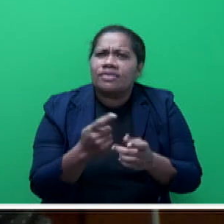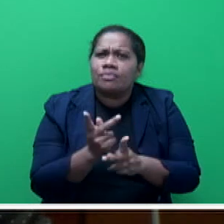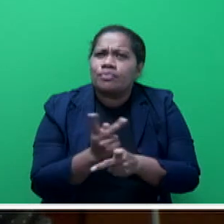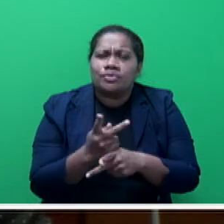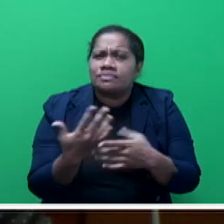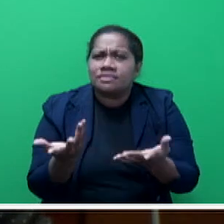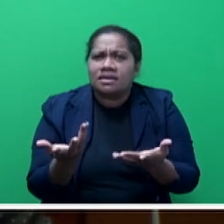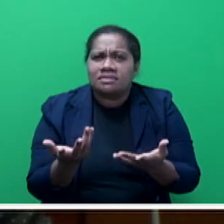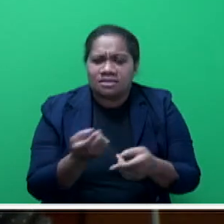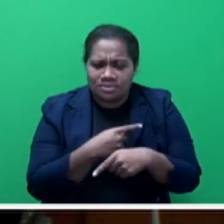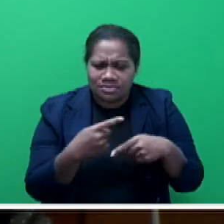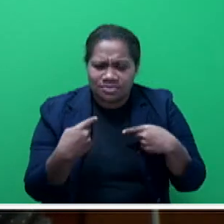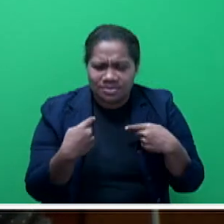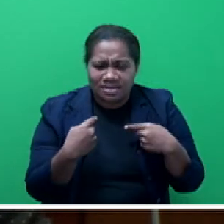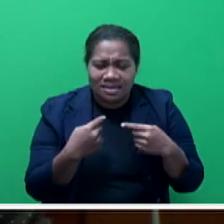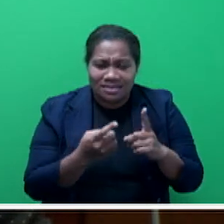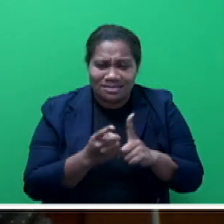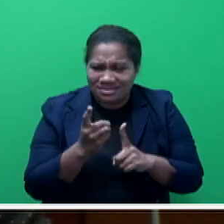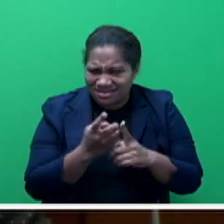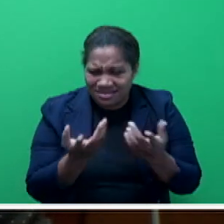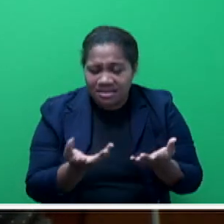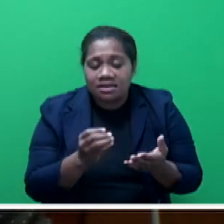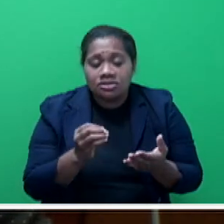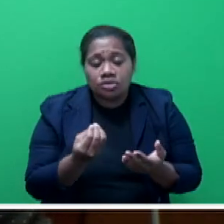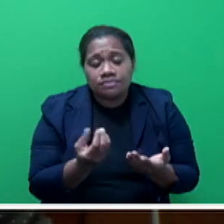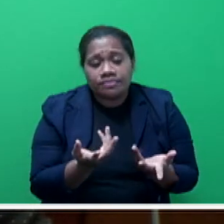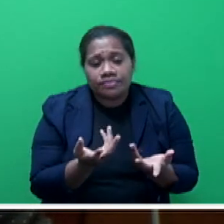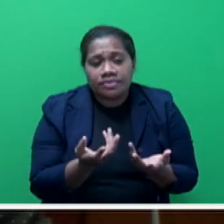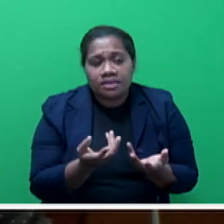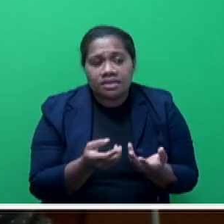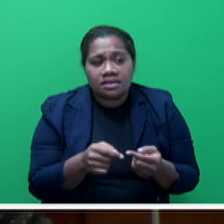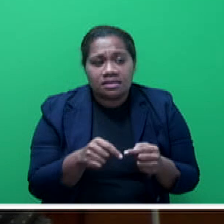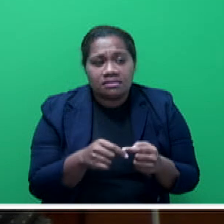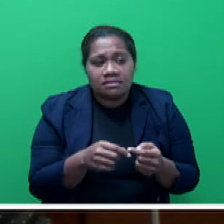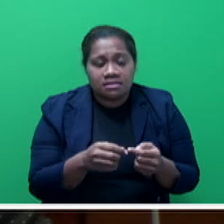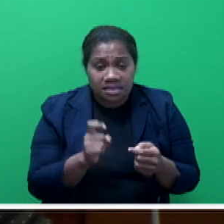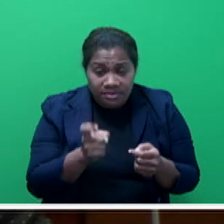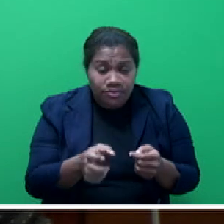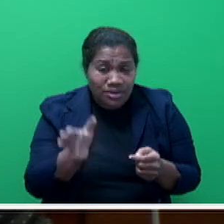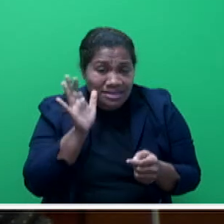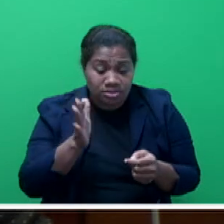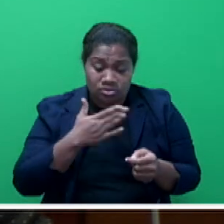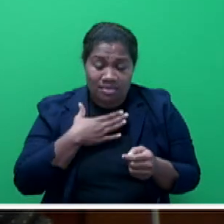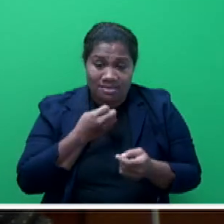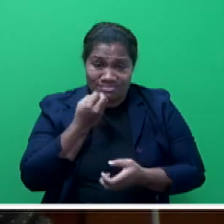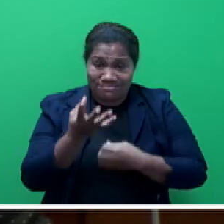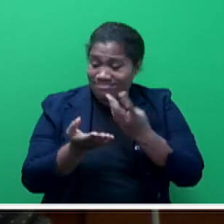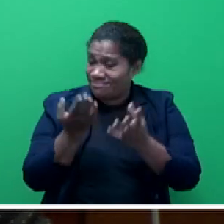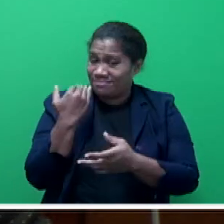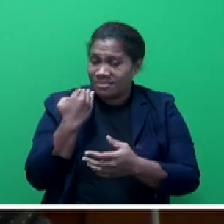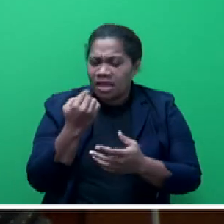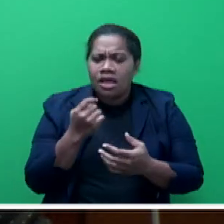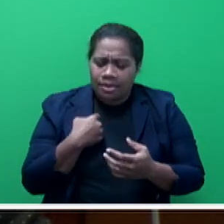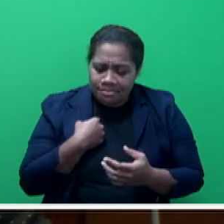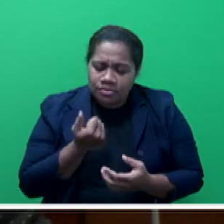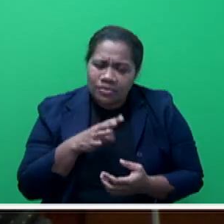out of the primary produce. Mr. Speaker, if the Honourable Member had listened to my previous speeches, I said that